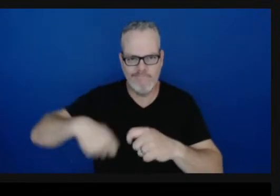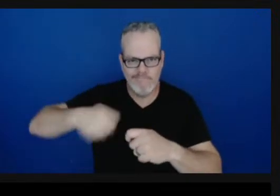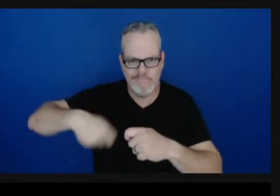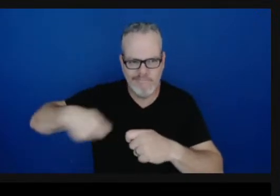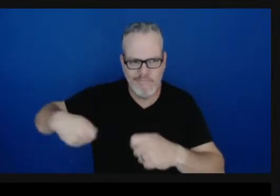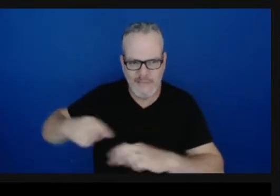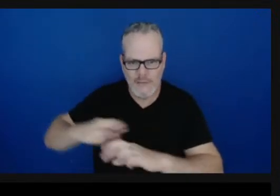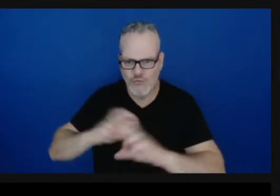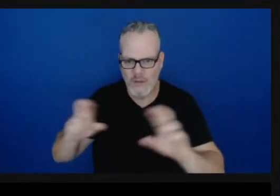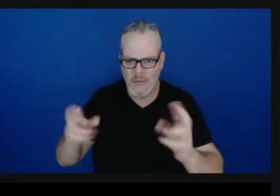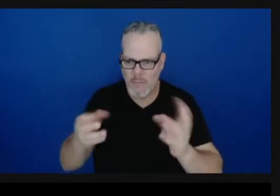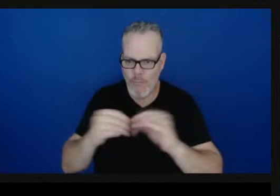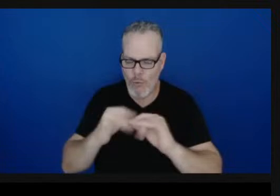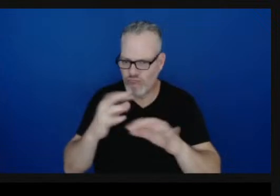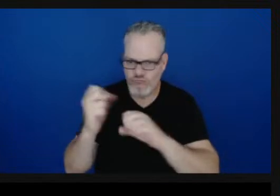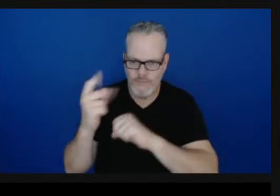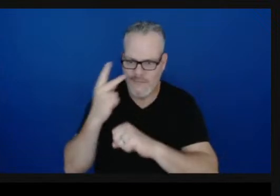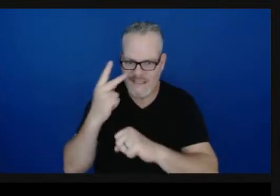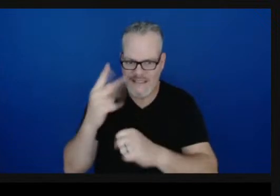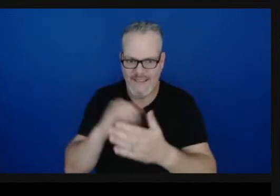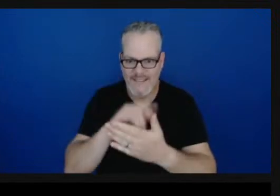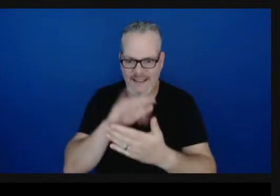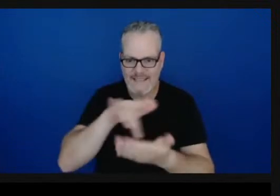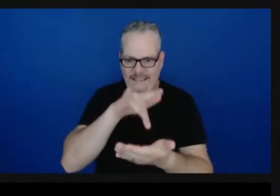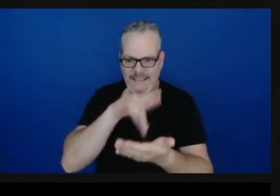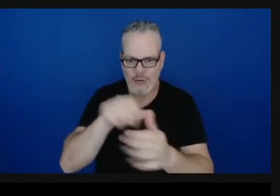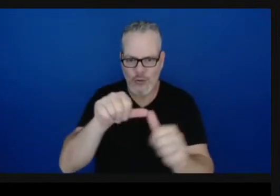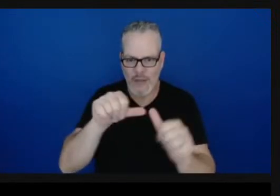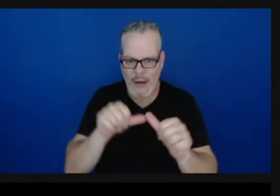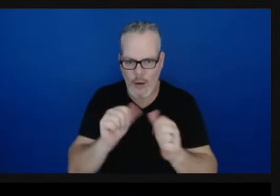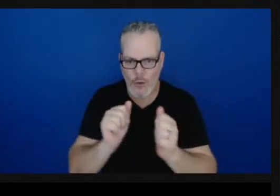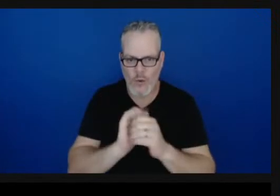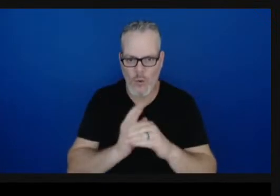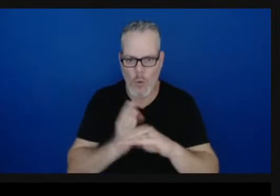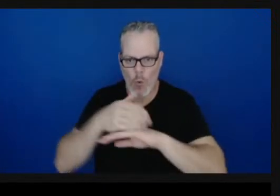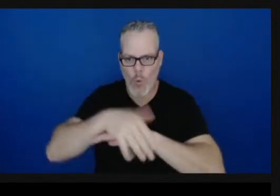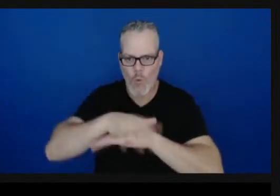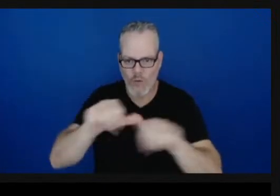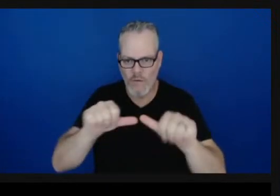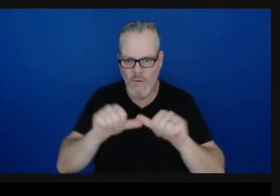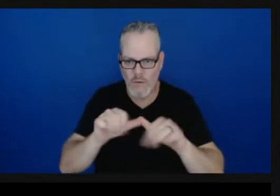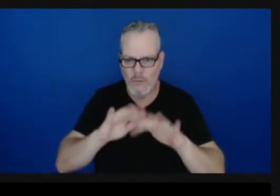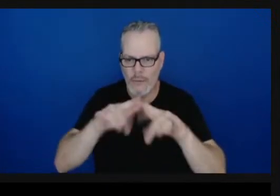can see a little bit more of that central channel and some of the overflow margins moving along there.